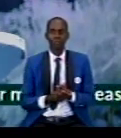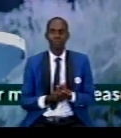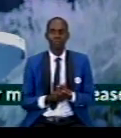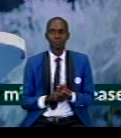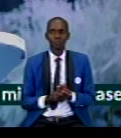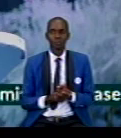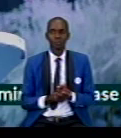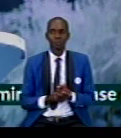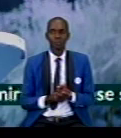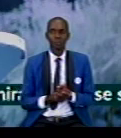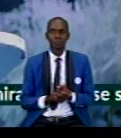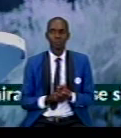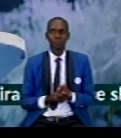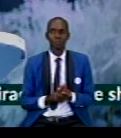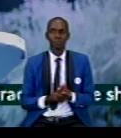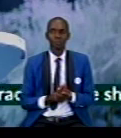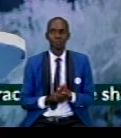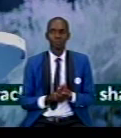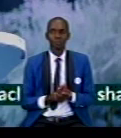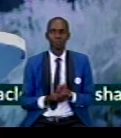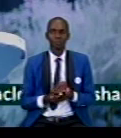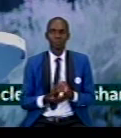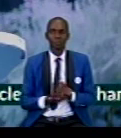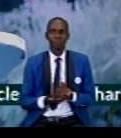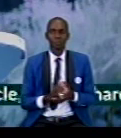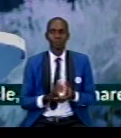Check yourself. God is walking in the